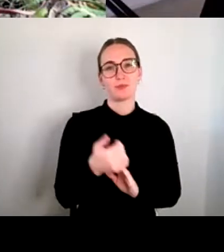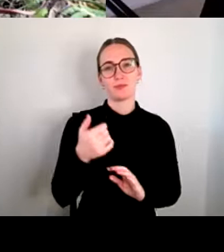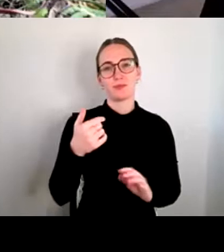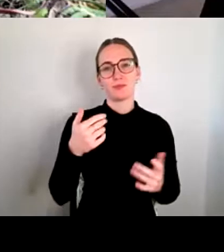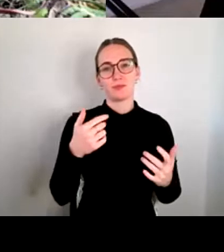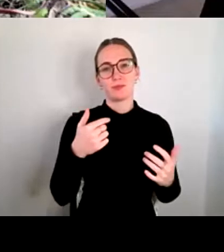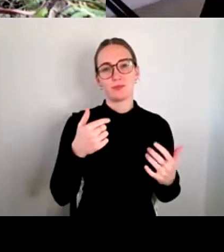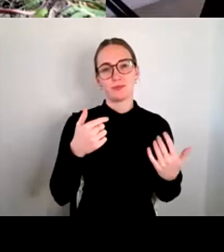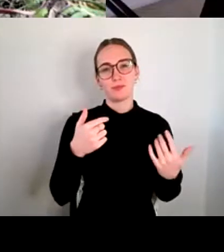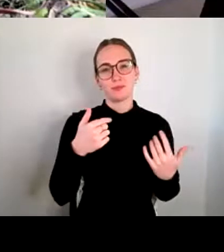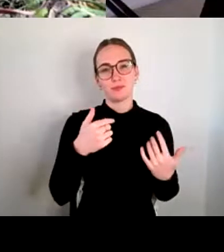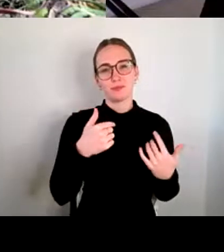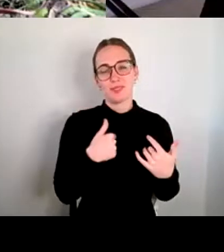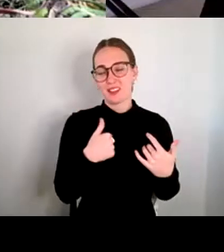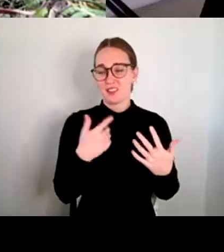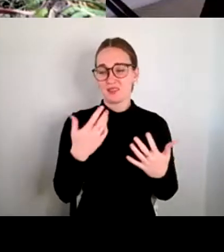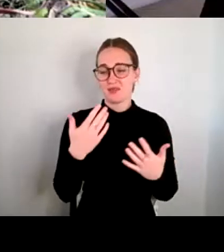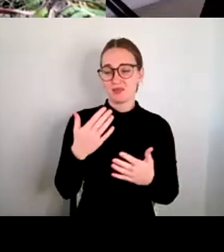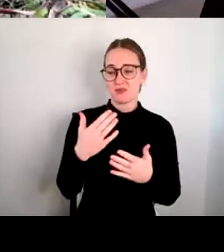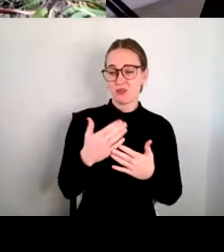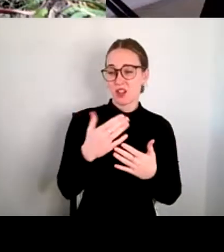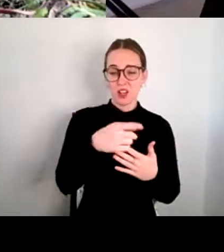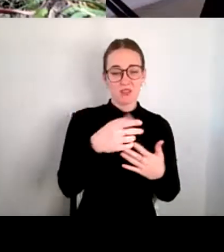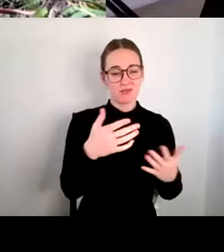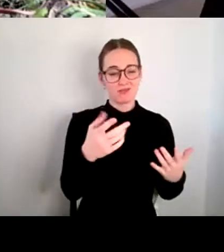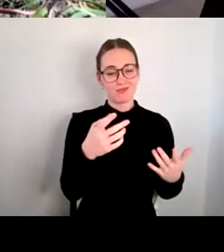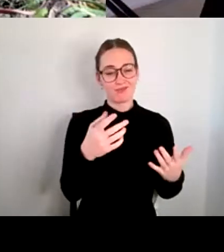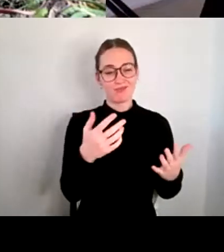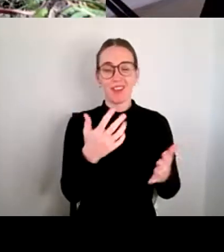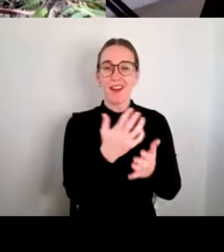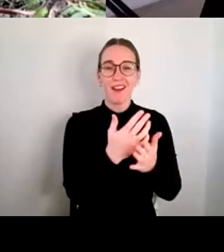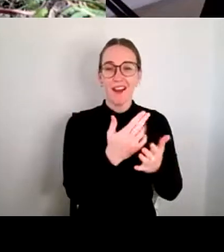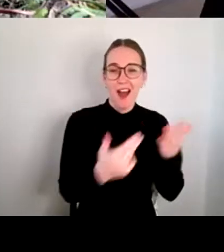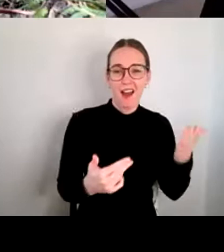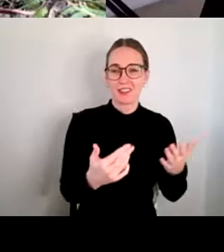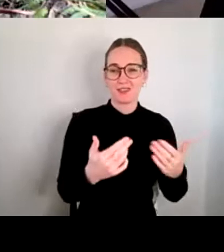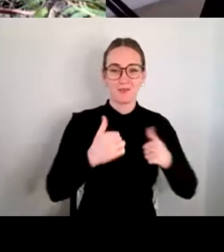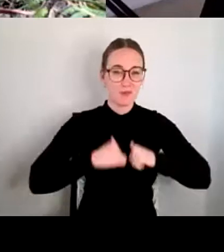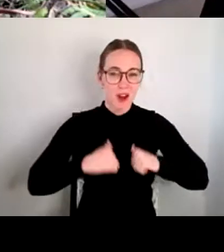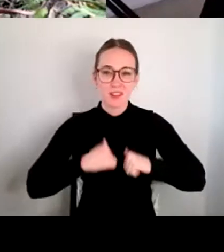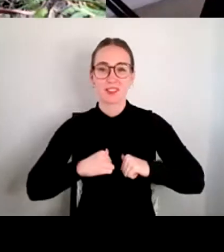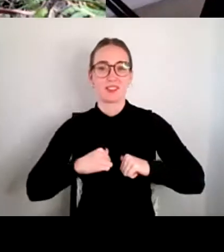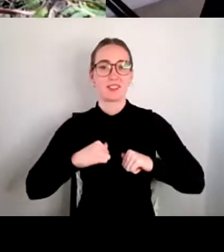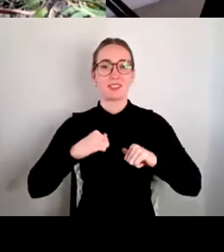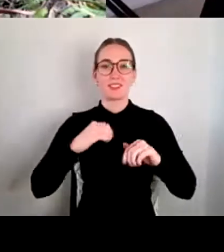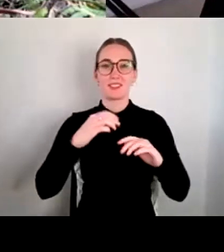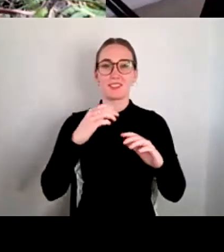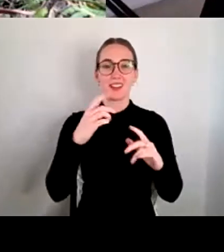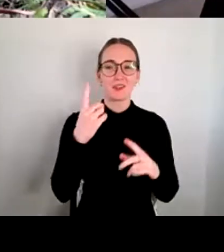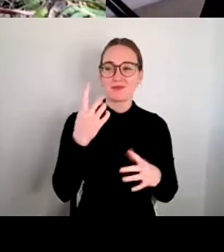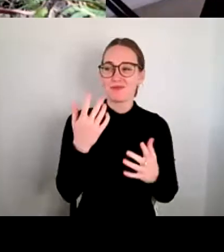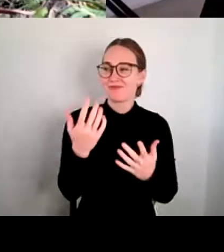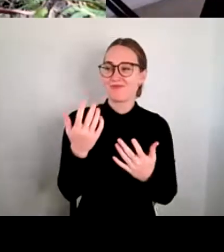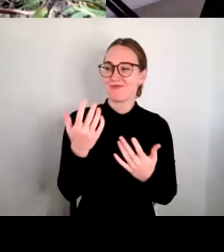of practice, the nature of art being just a process of perceiving something, perceiving the world, noticing the world, and